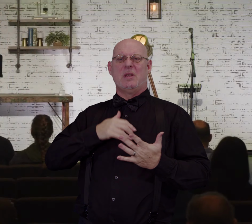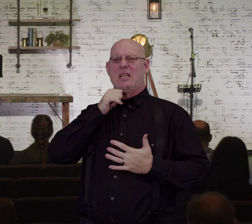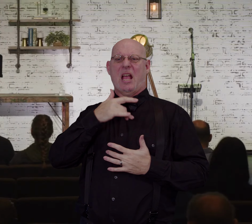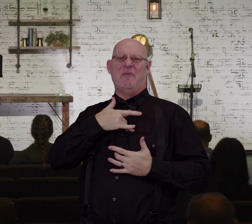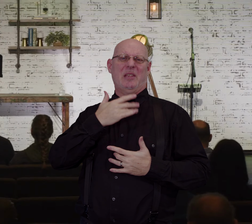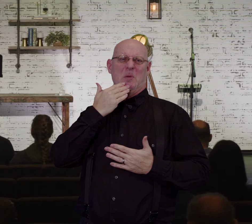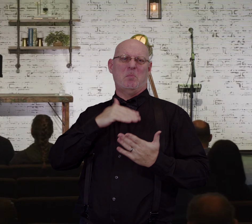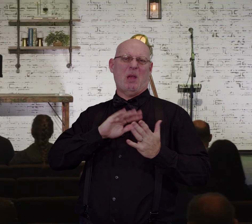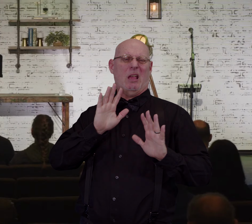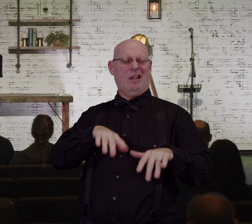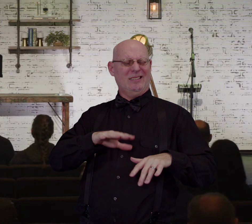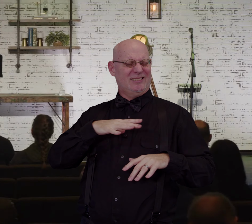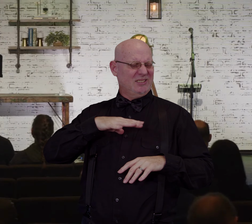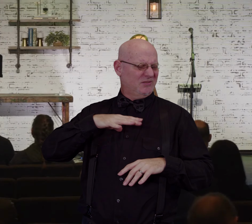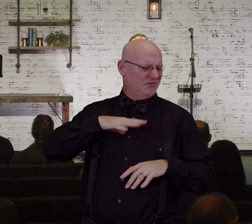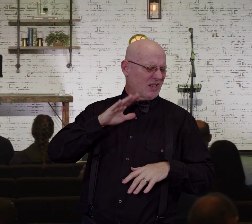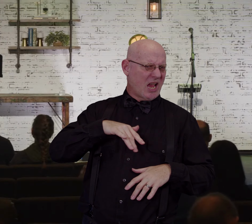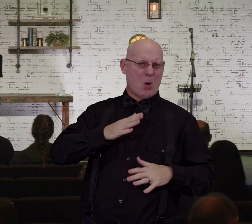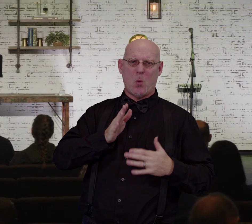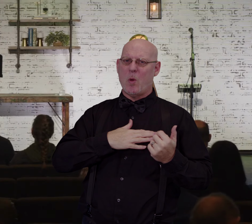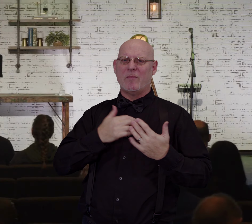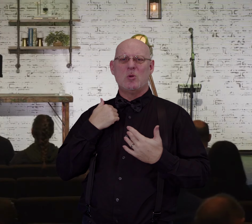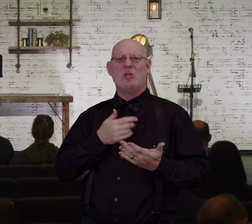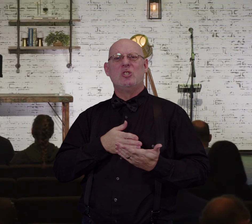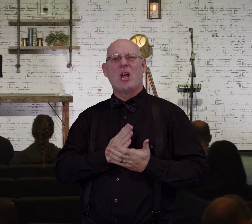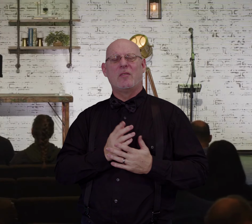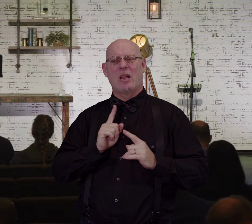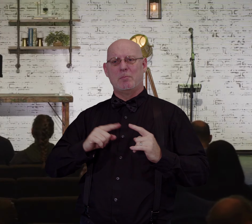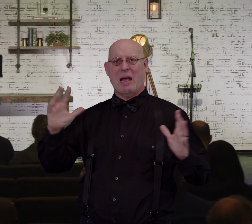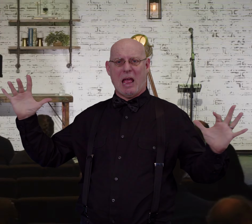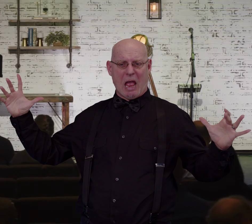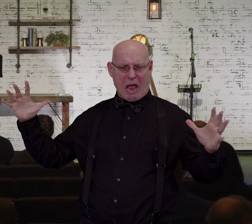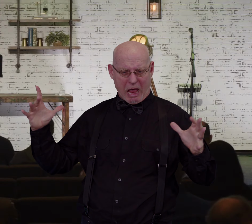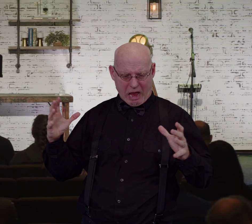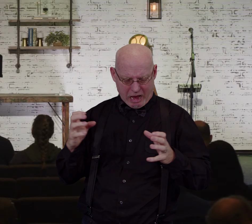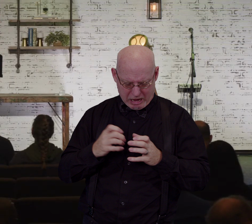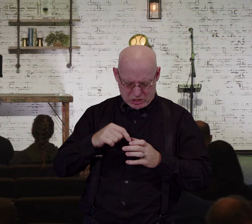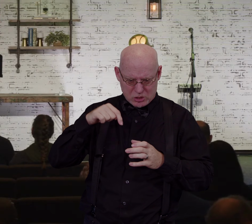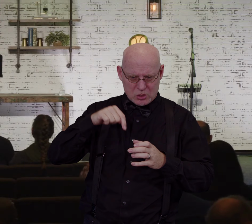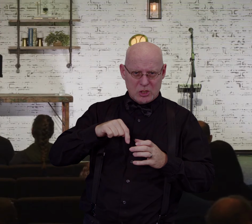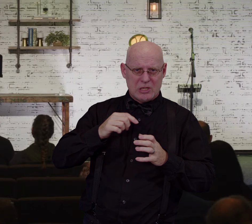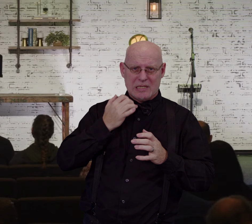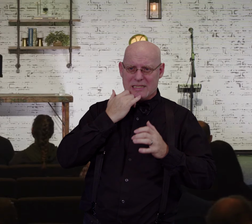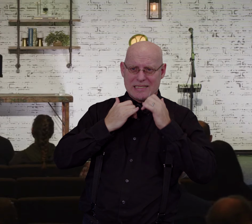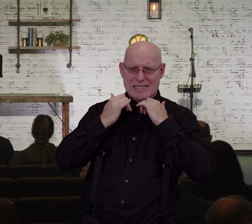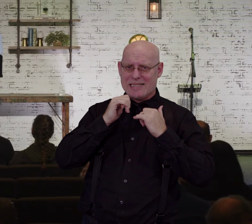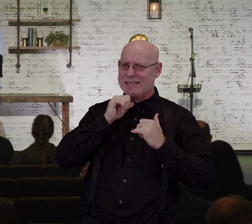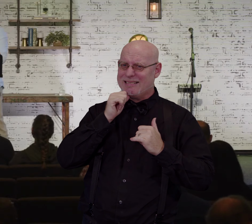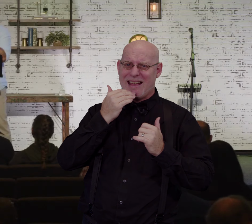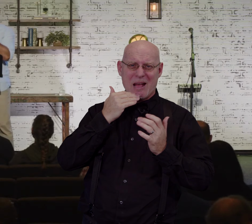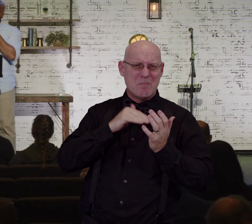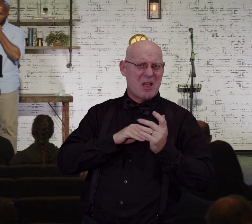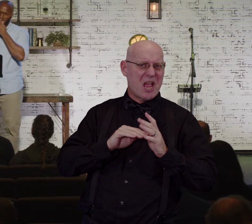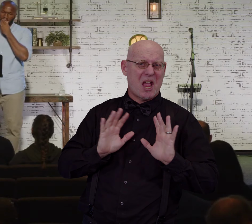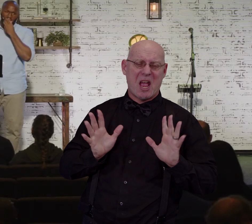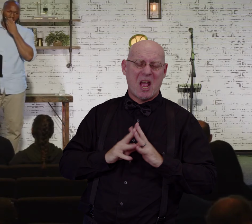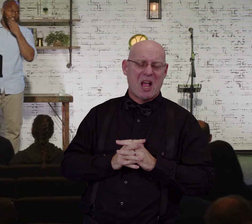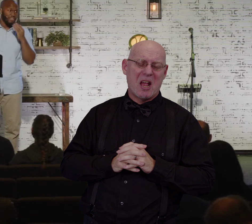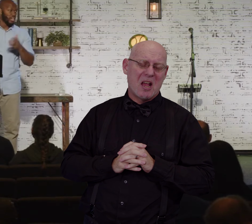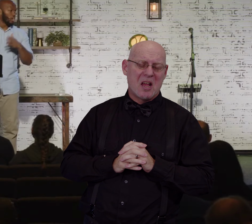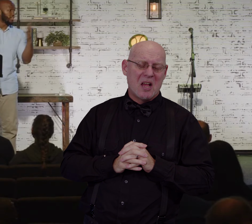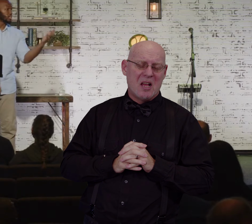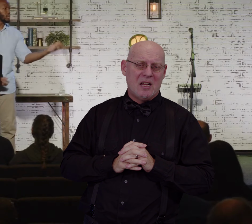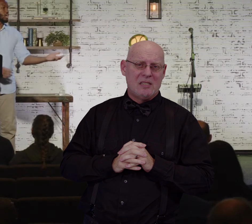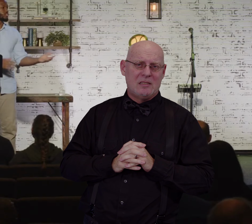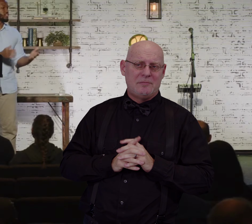feel is that bad, or whatever else that we justify. But ultimately, it comes back to this place where sin is just not that bad.